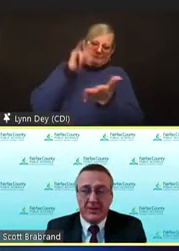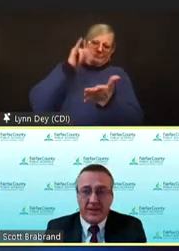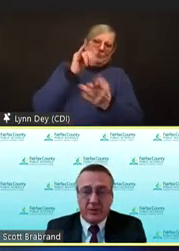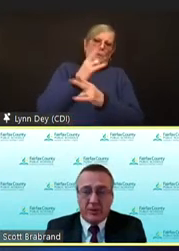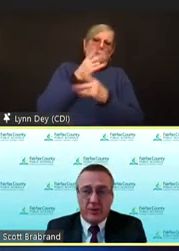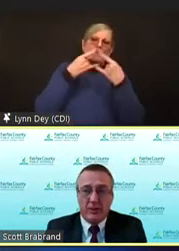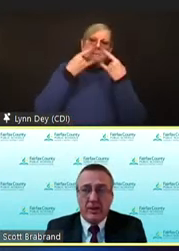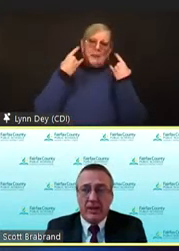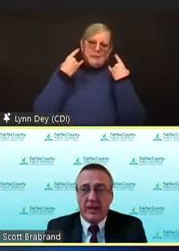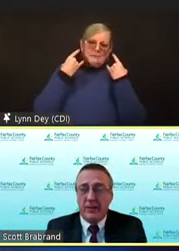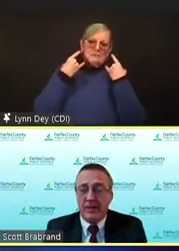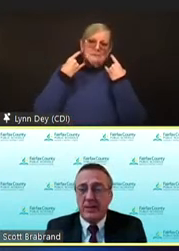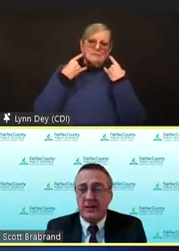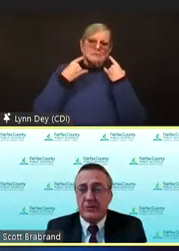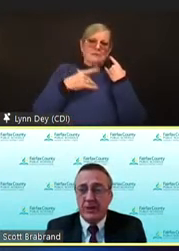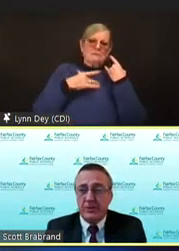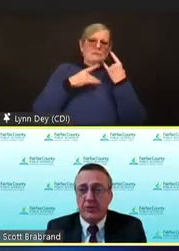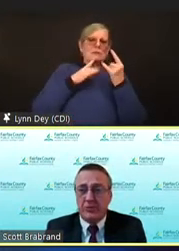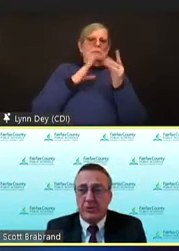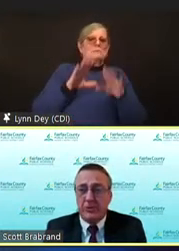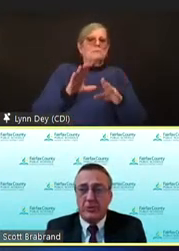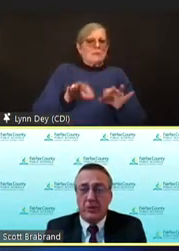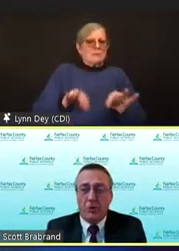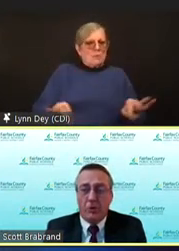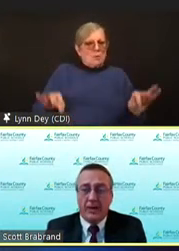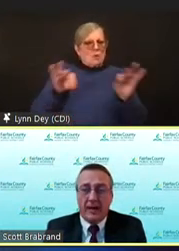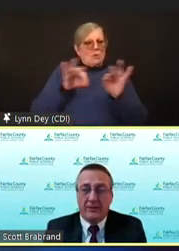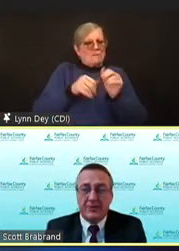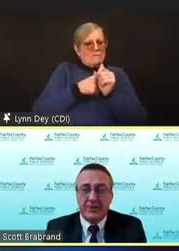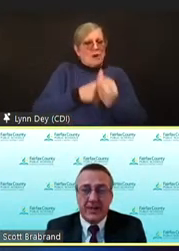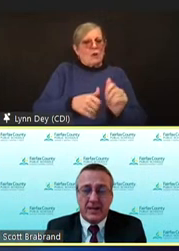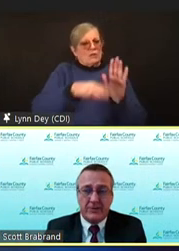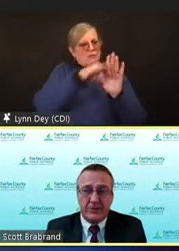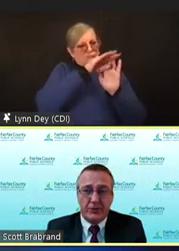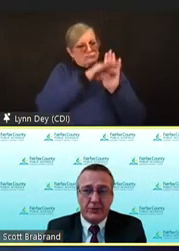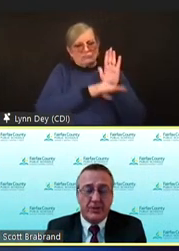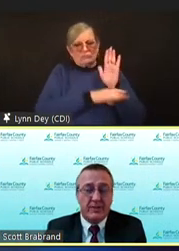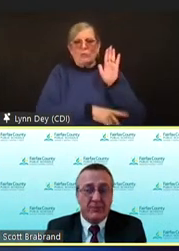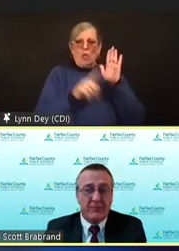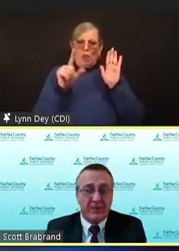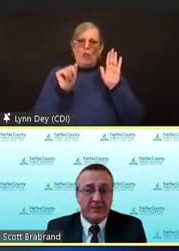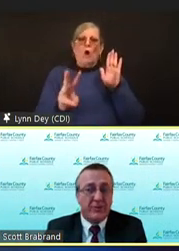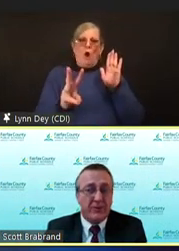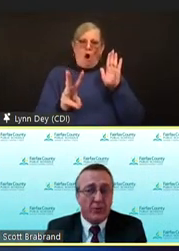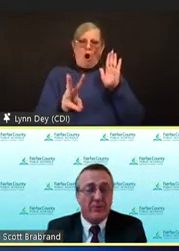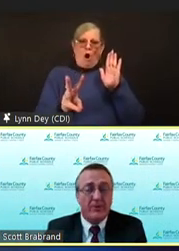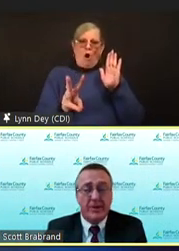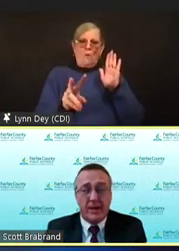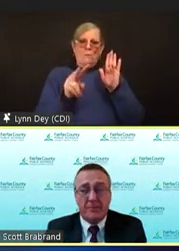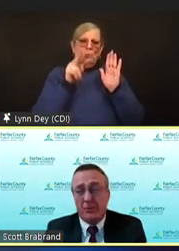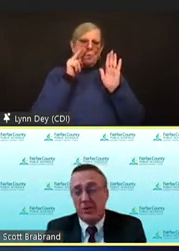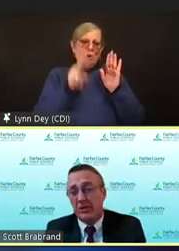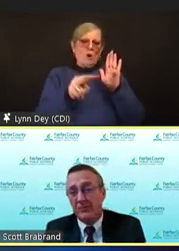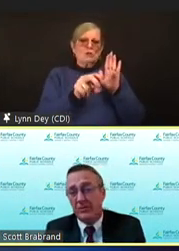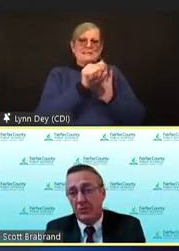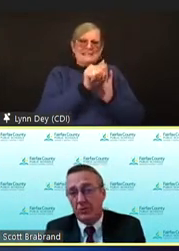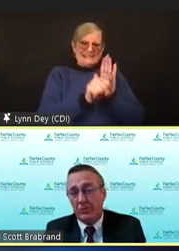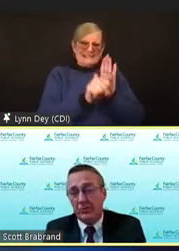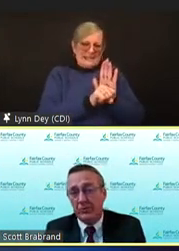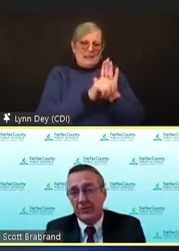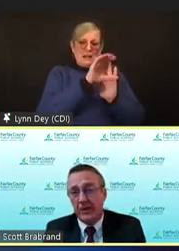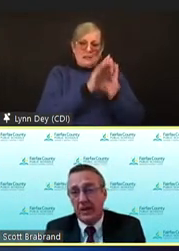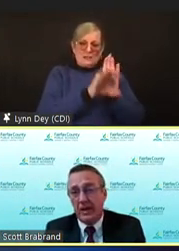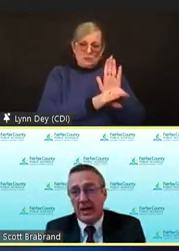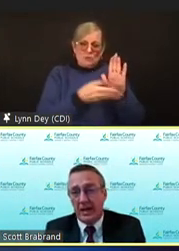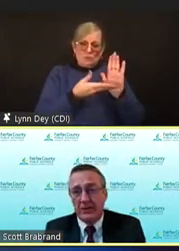the state law, and we need to continue to look at the state constitution that vests authority for the operation of